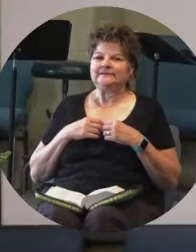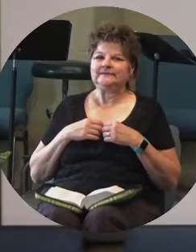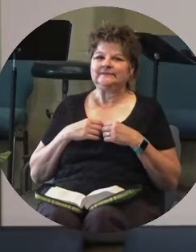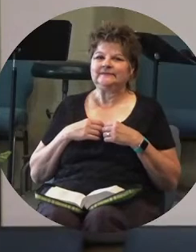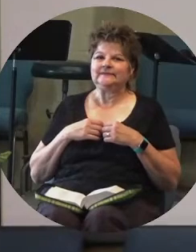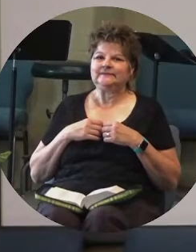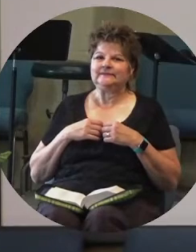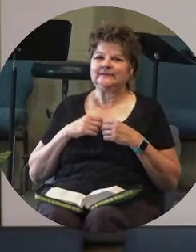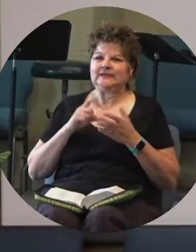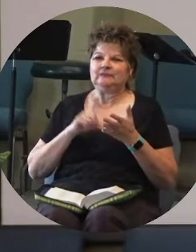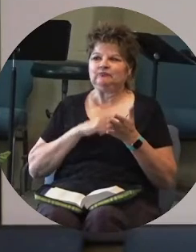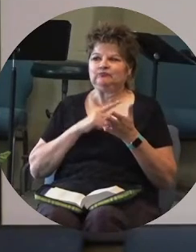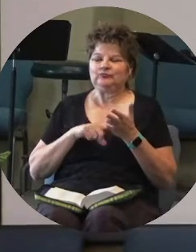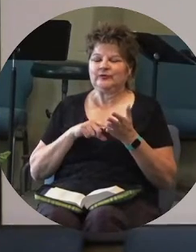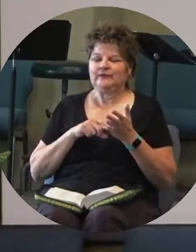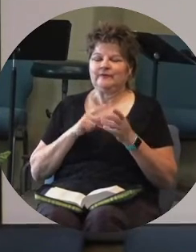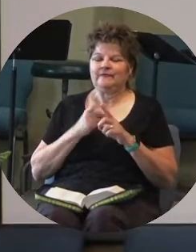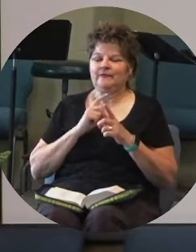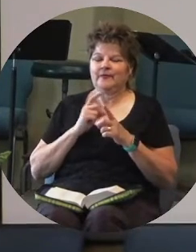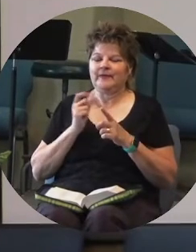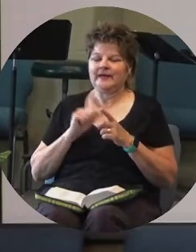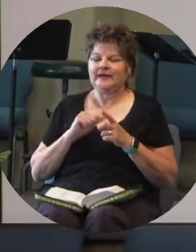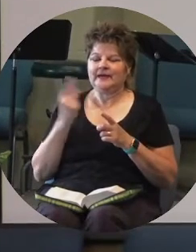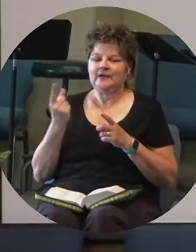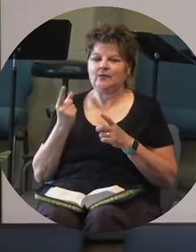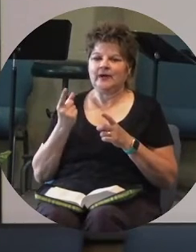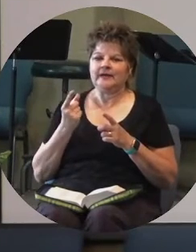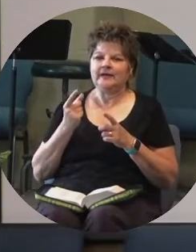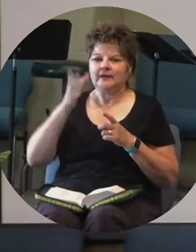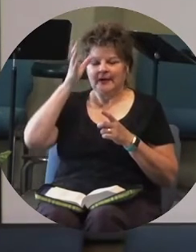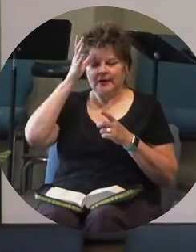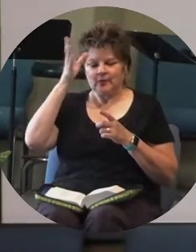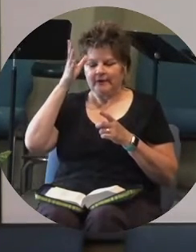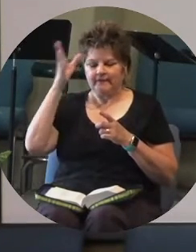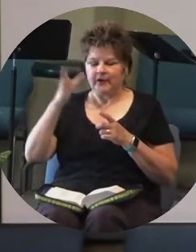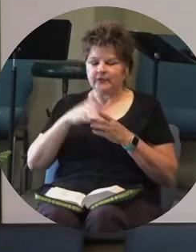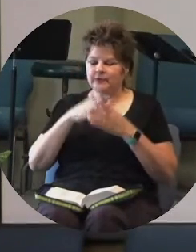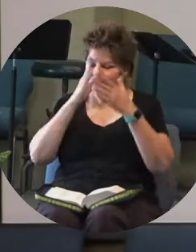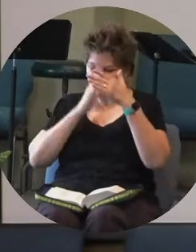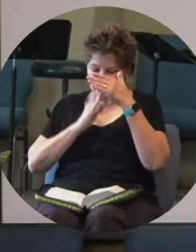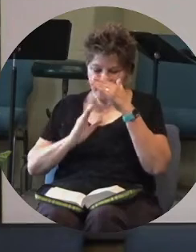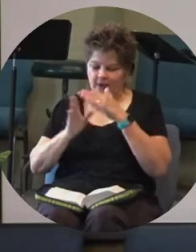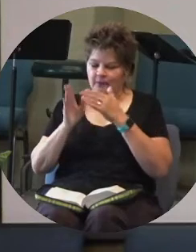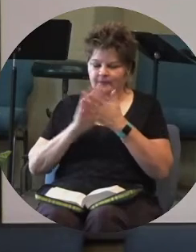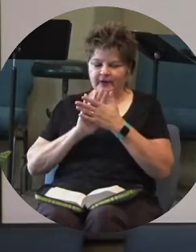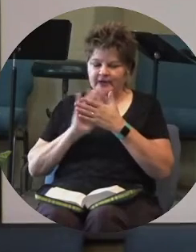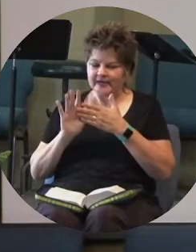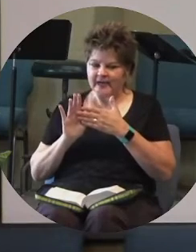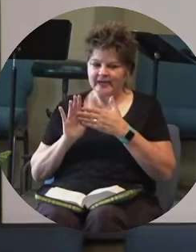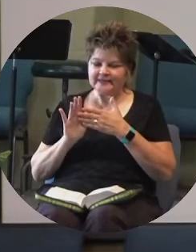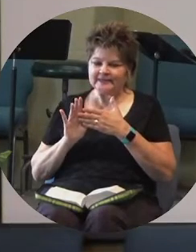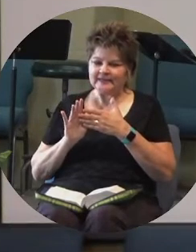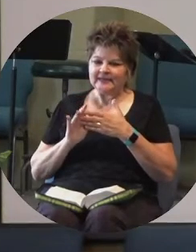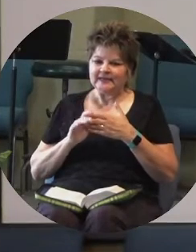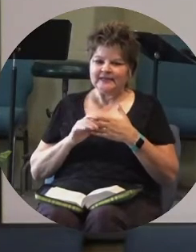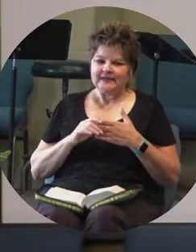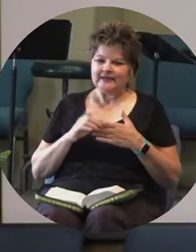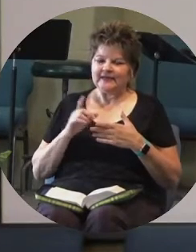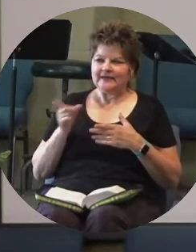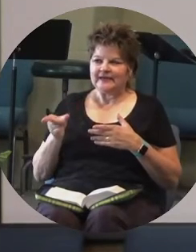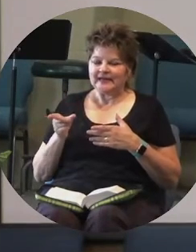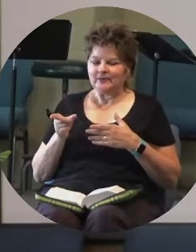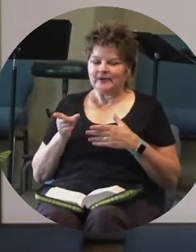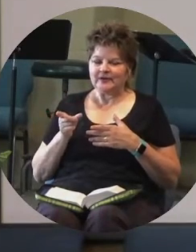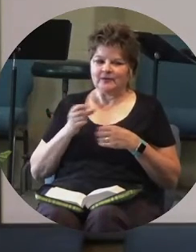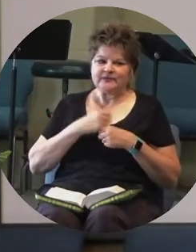most humble man you'll ever know. And he would irritate her. I don't know how, because he never said anything wrong. It was always her